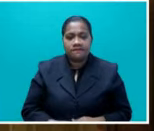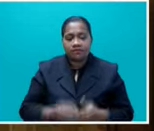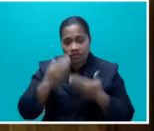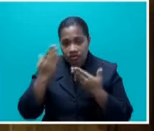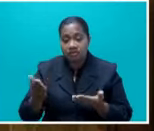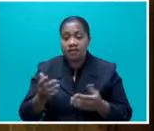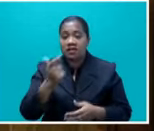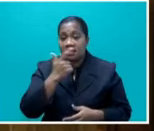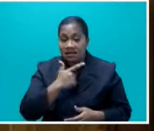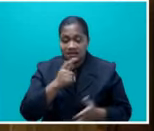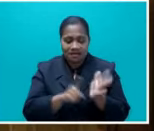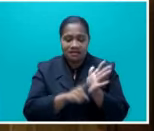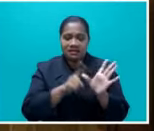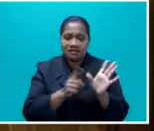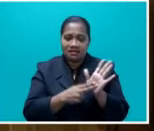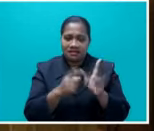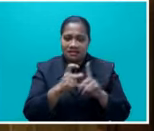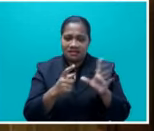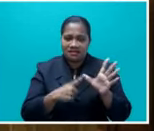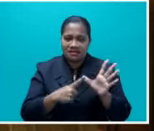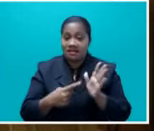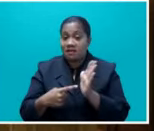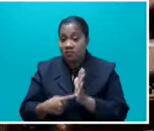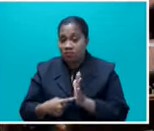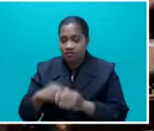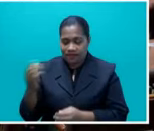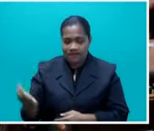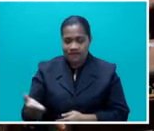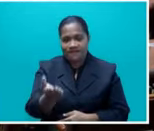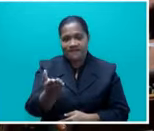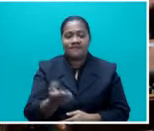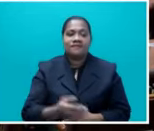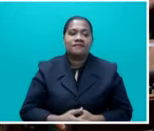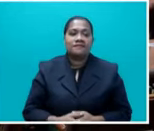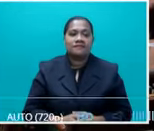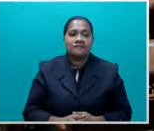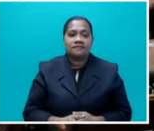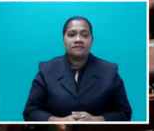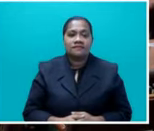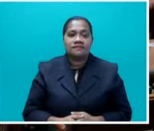Tambuya to take the floor.